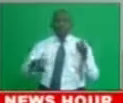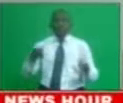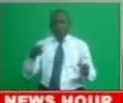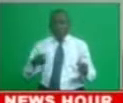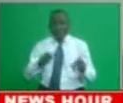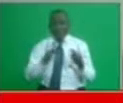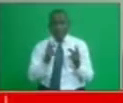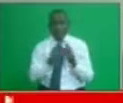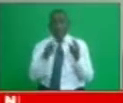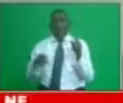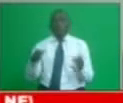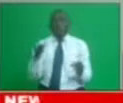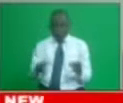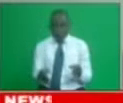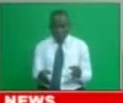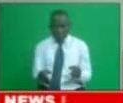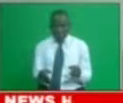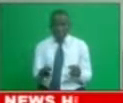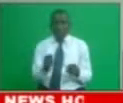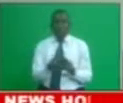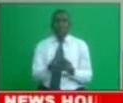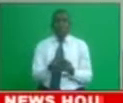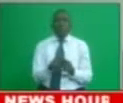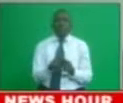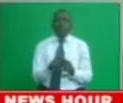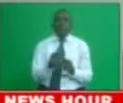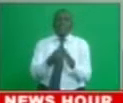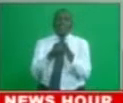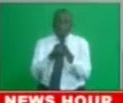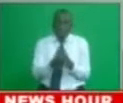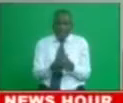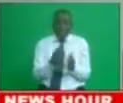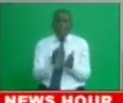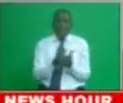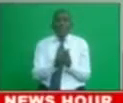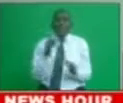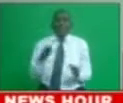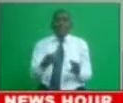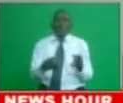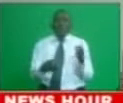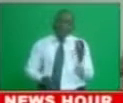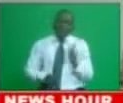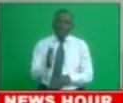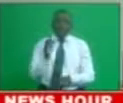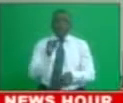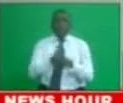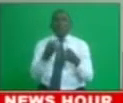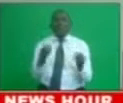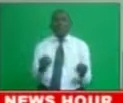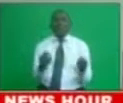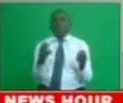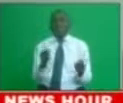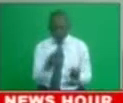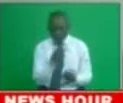party to put up appearance as demanded by the motion, which they want to, you know,